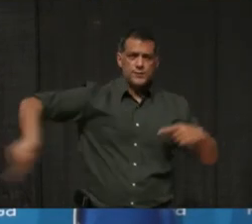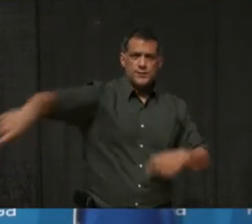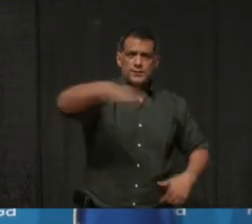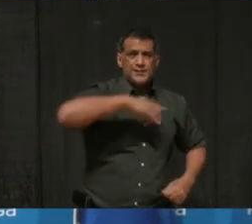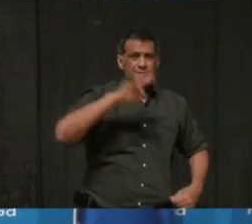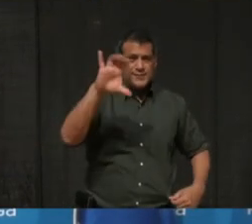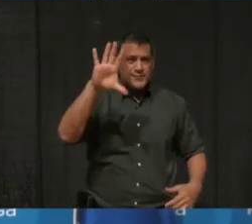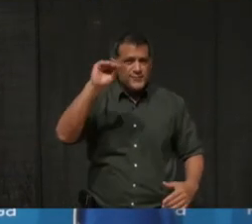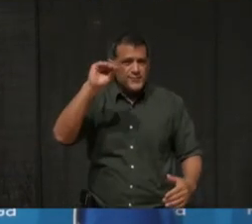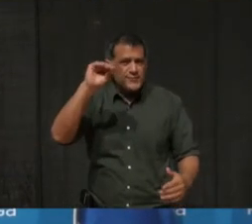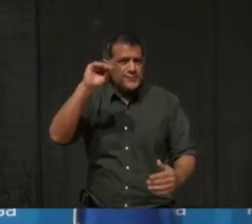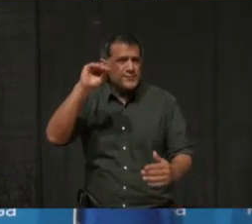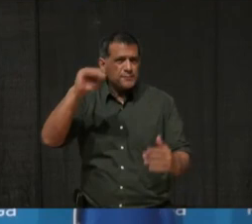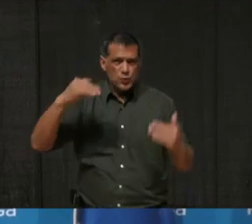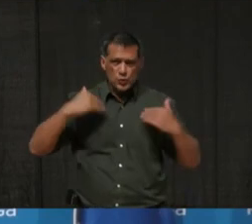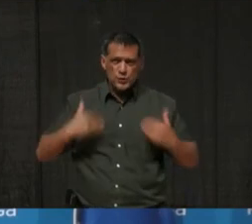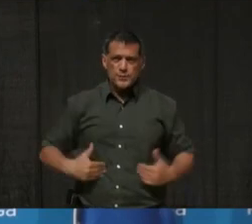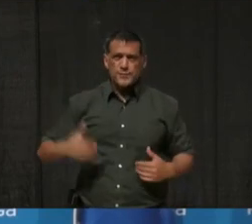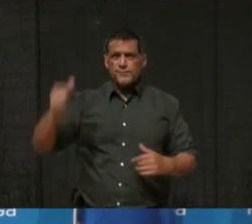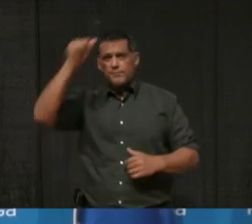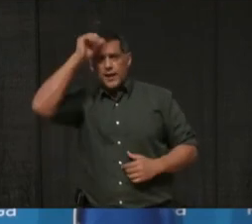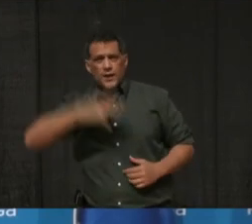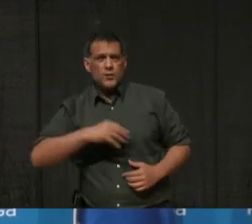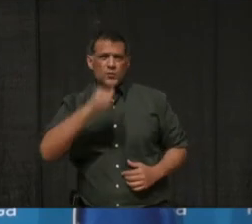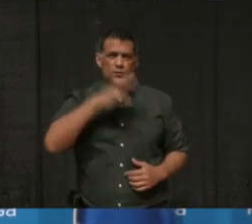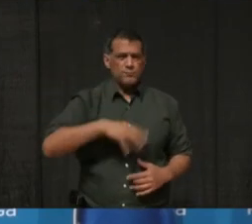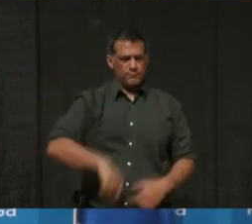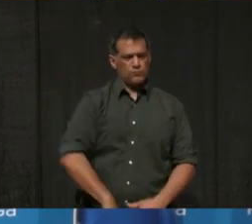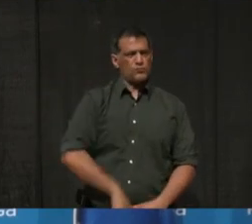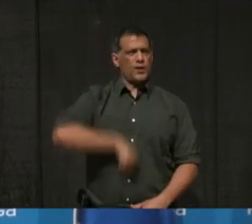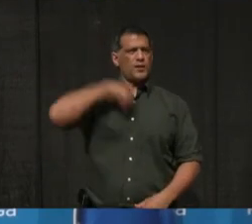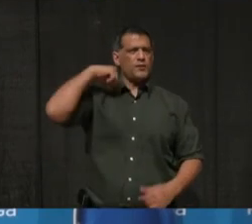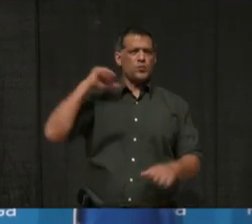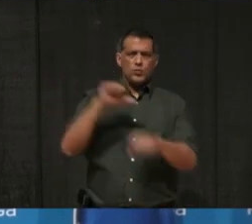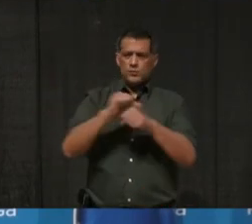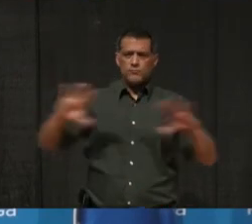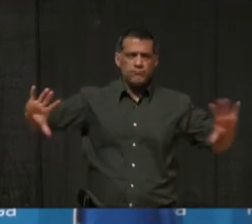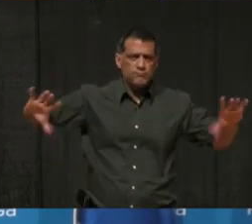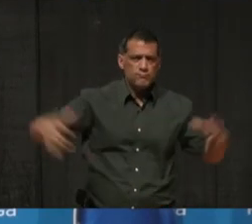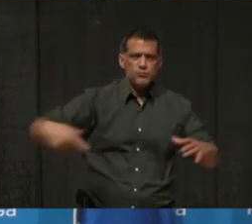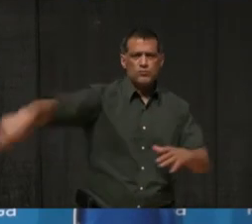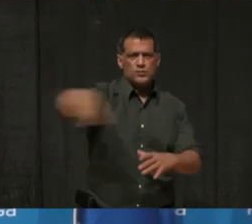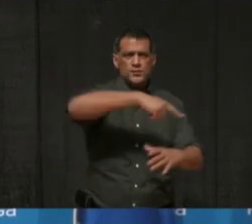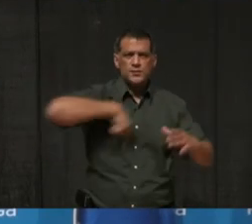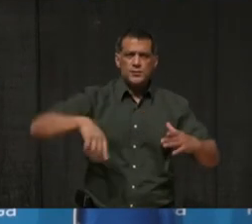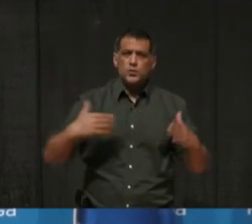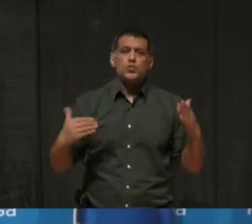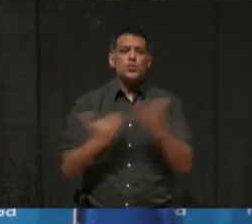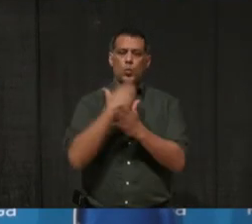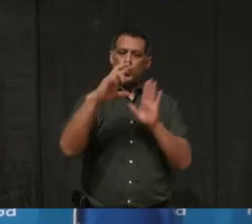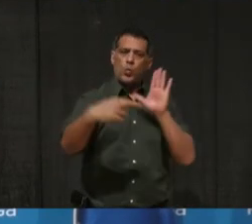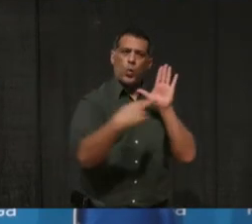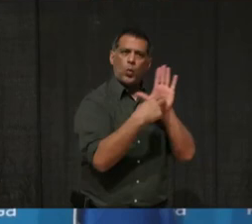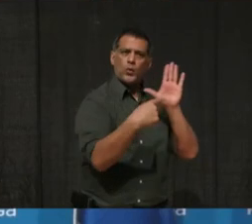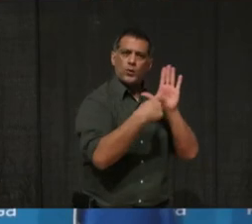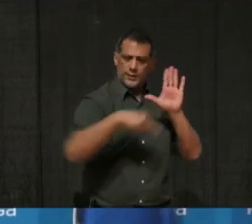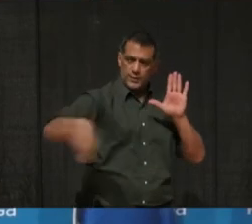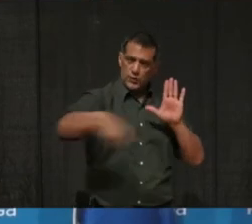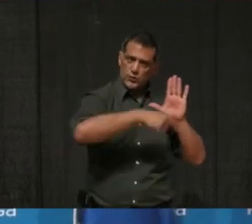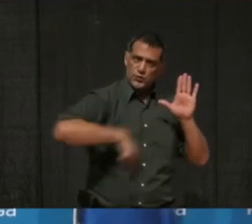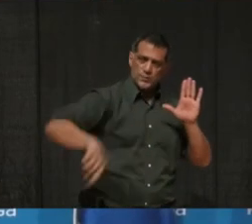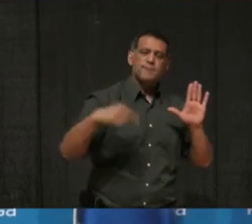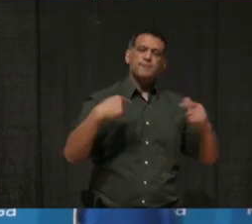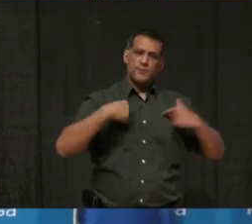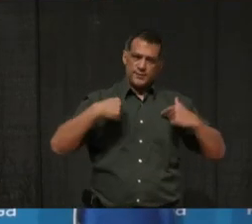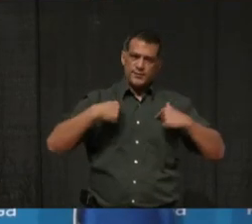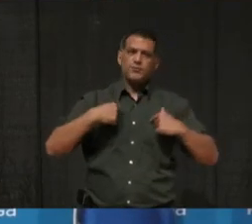750 uniformed men and women. In my new role as Fire Chief and Director of Emergency Management, I'm joining